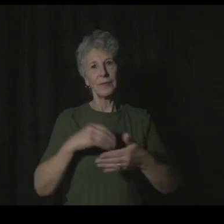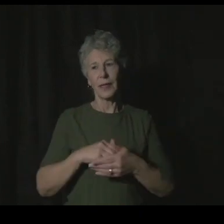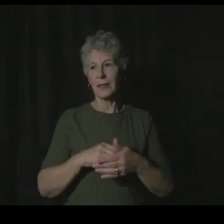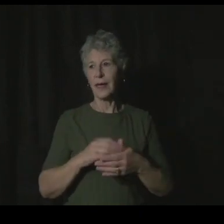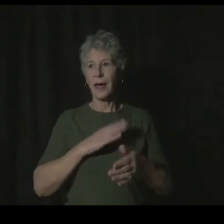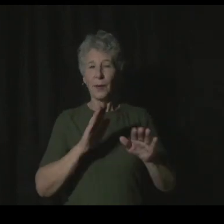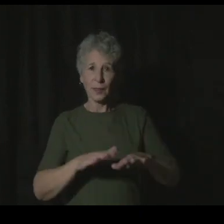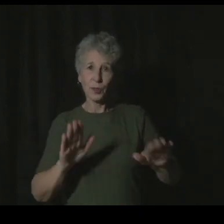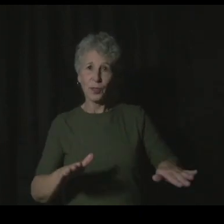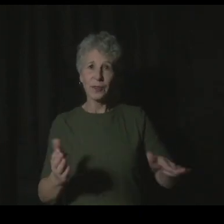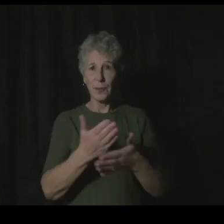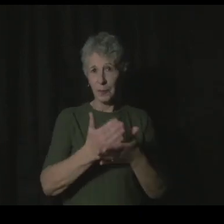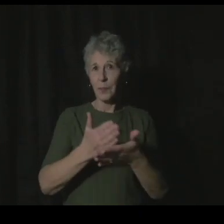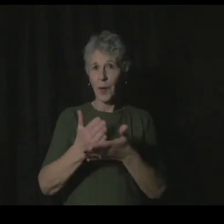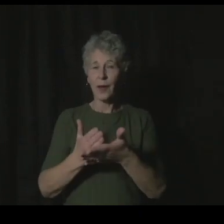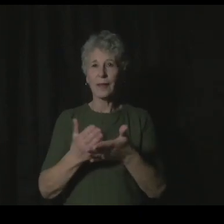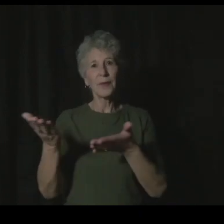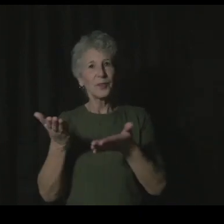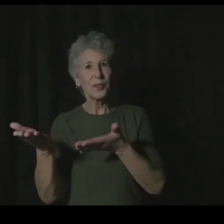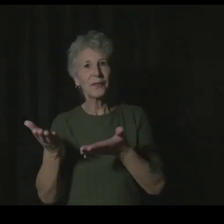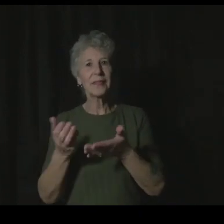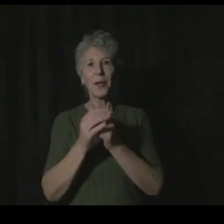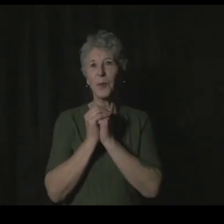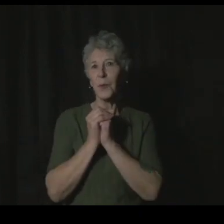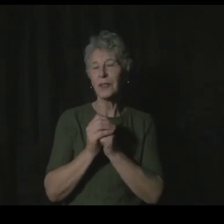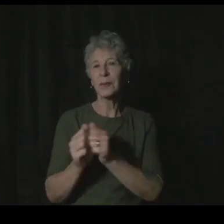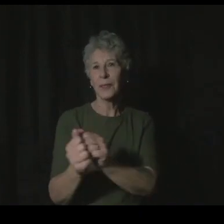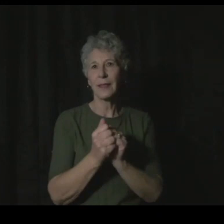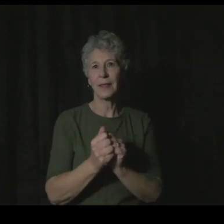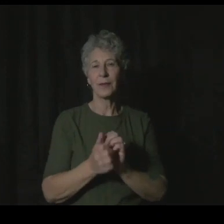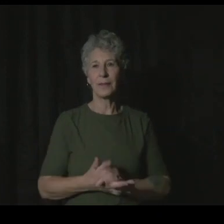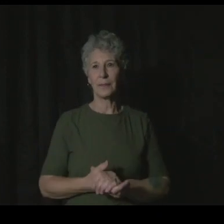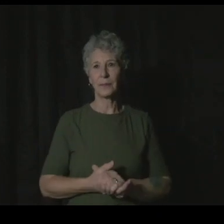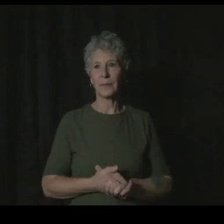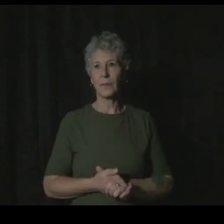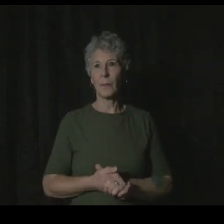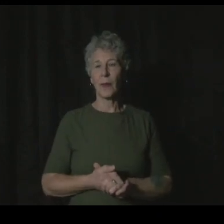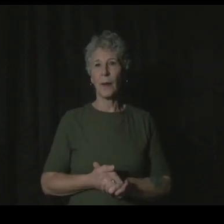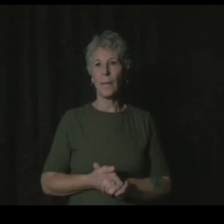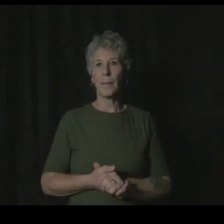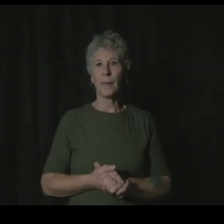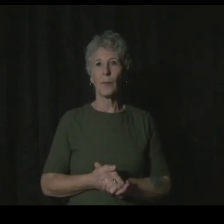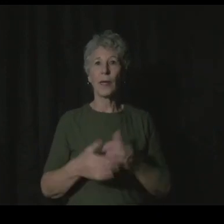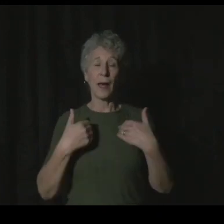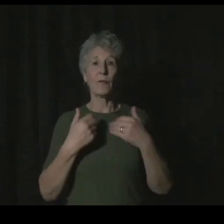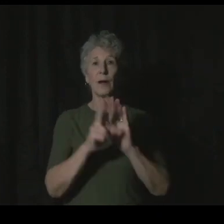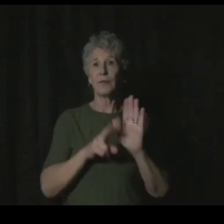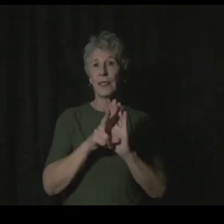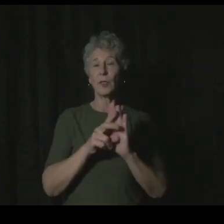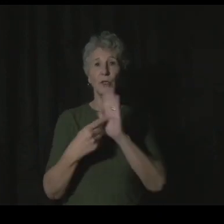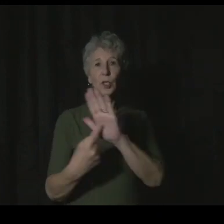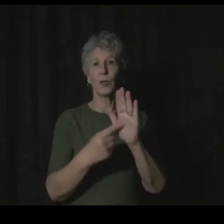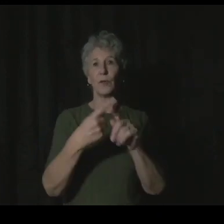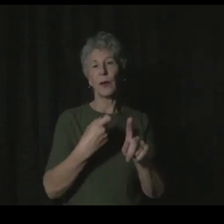a part of the beginning of our service, to be a part of our worship together. And so we have a video that we're going to show you from our fourth and fifth